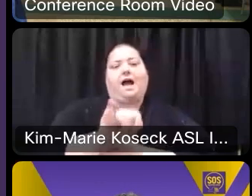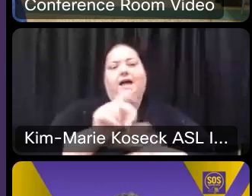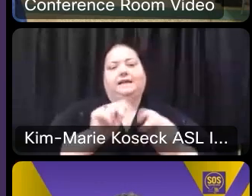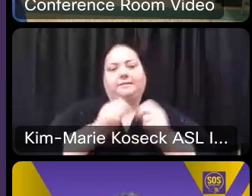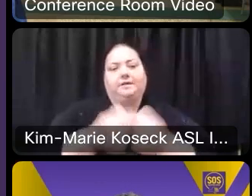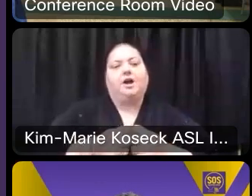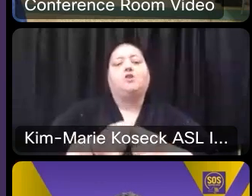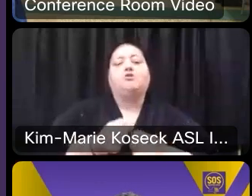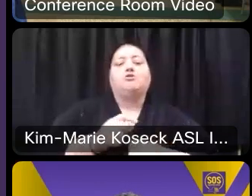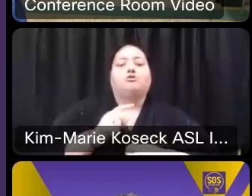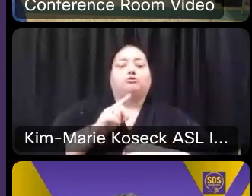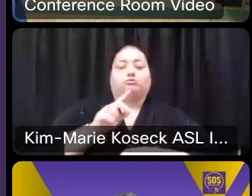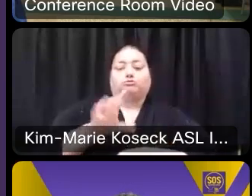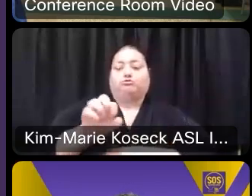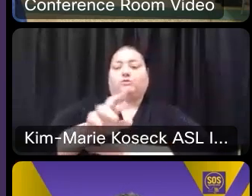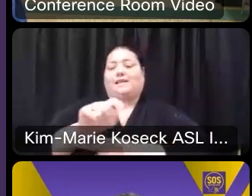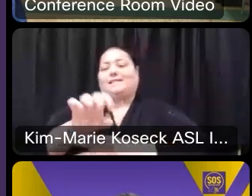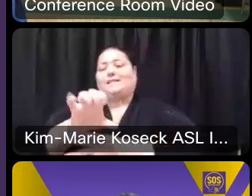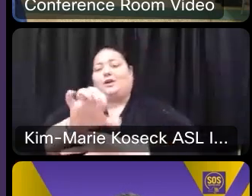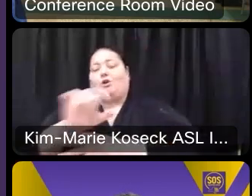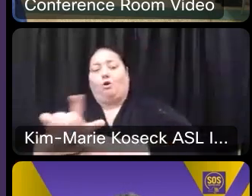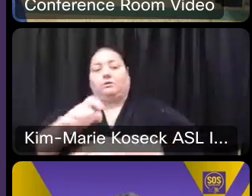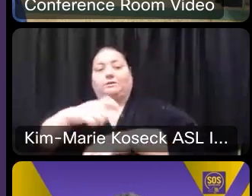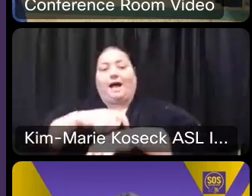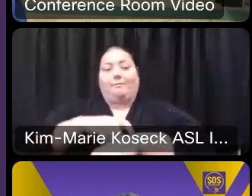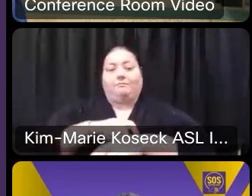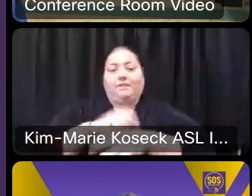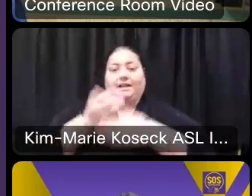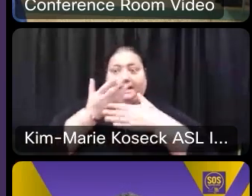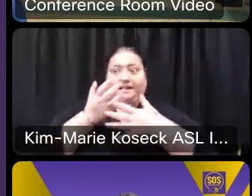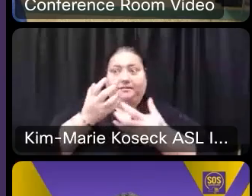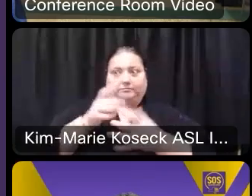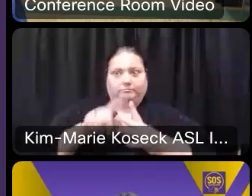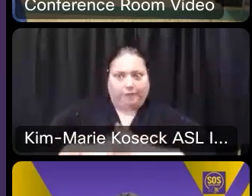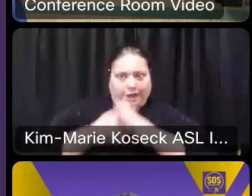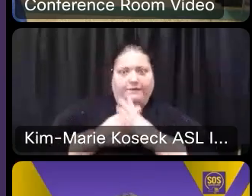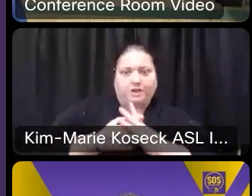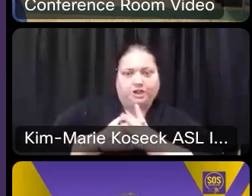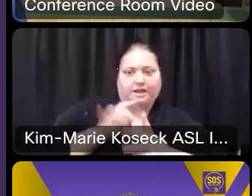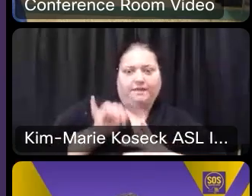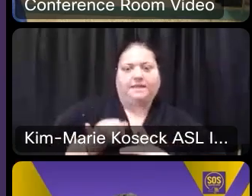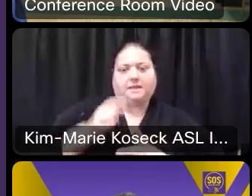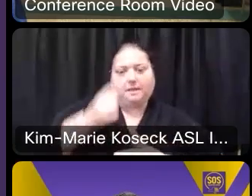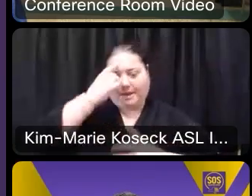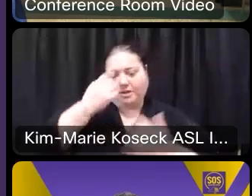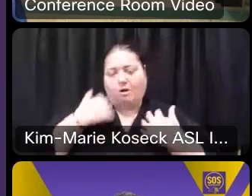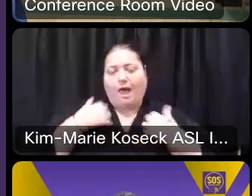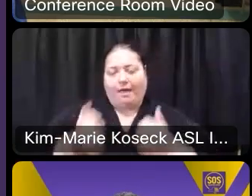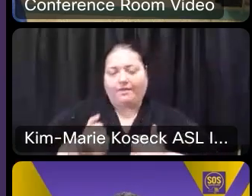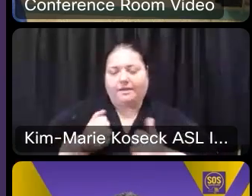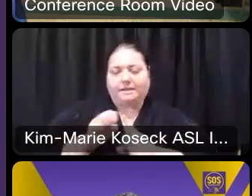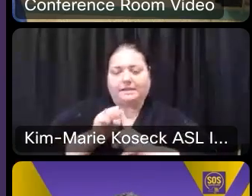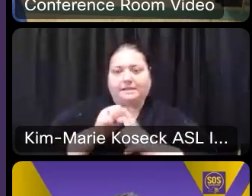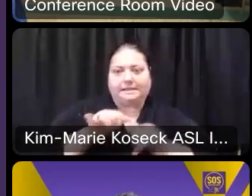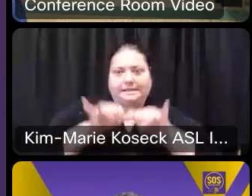critical time intervention team. And critical time intervention is an evidence-based practice in the mental health system. And